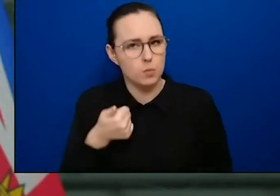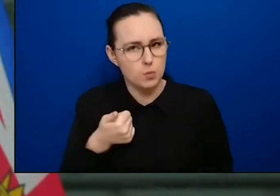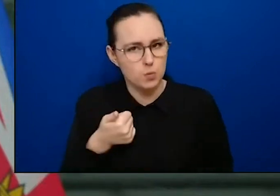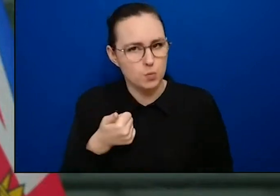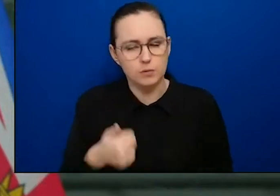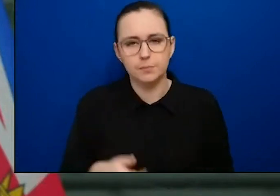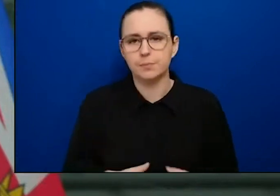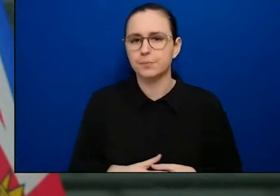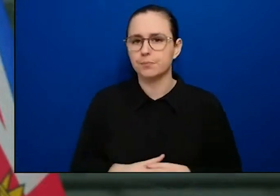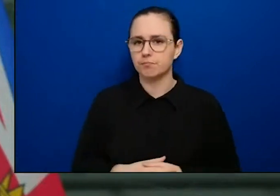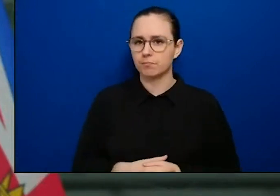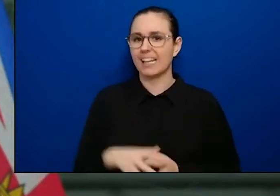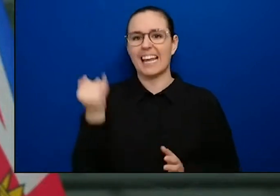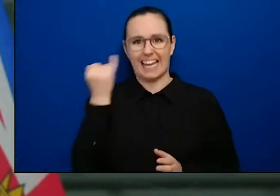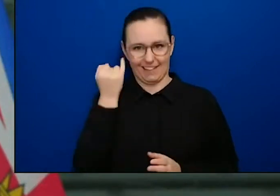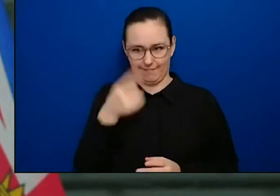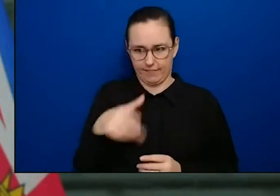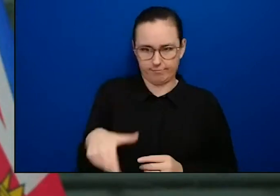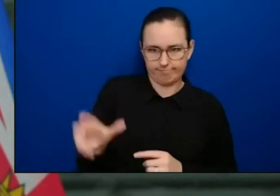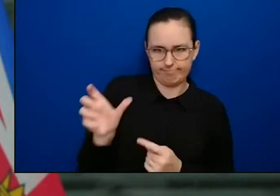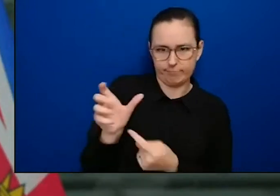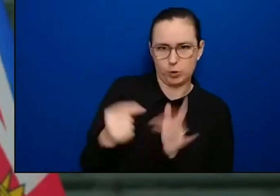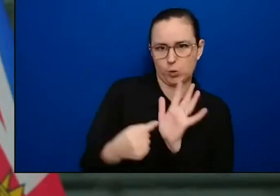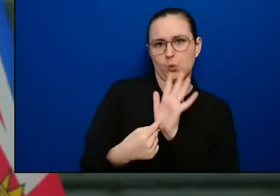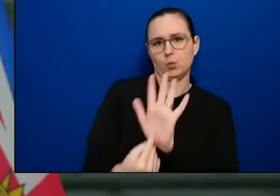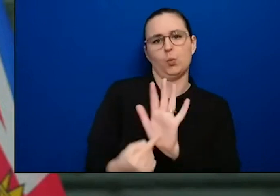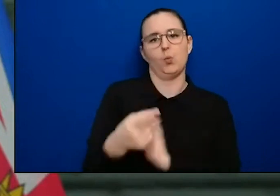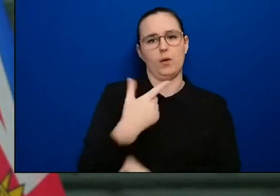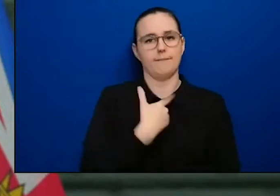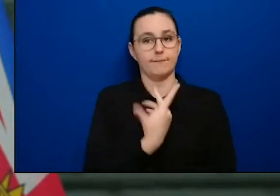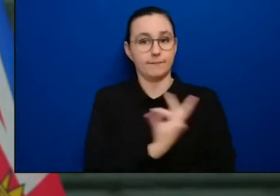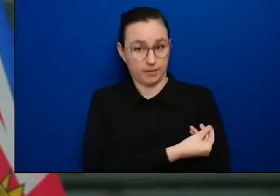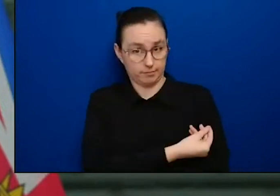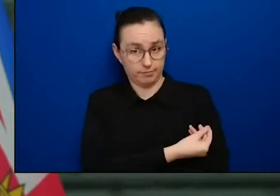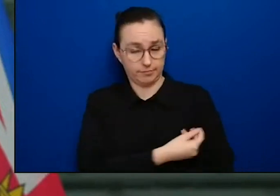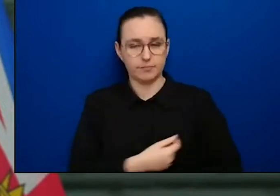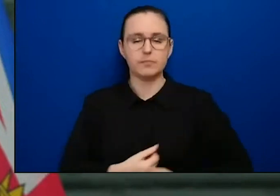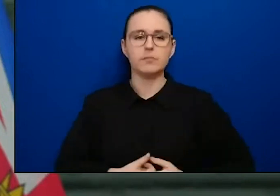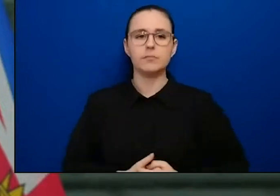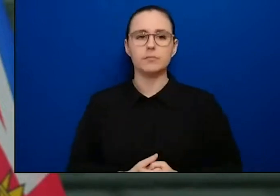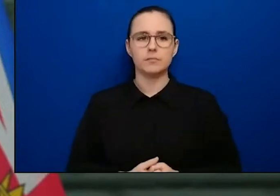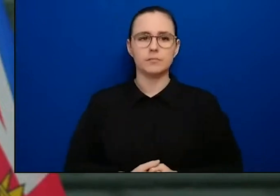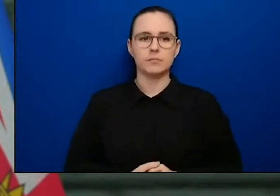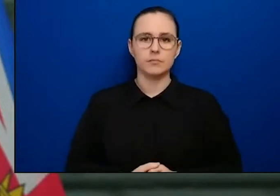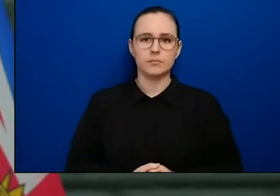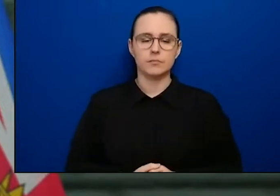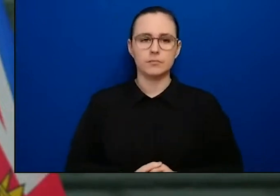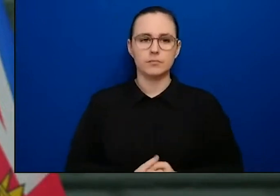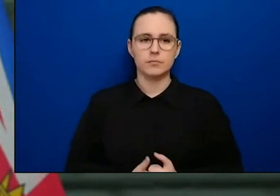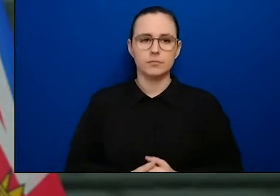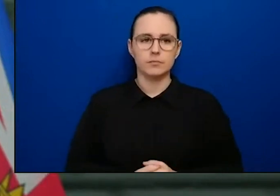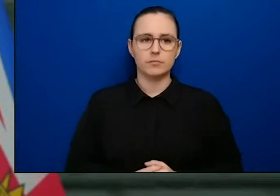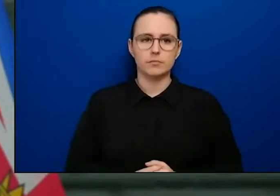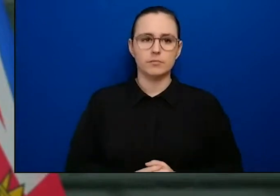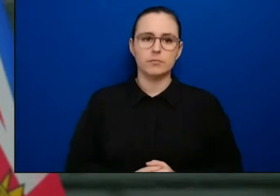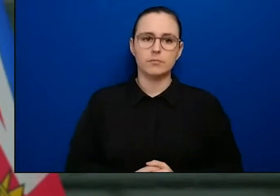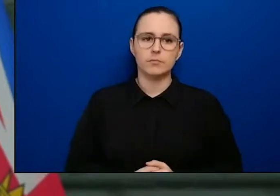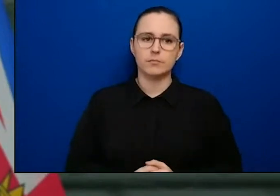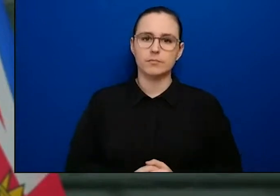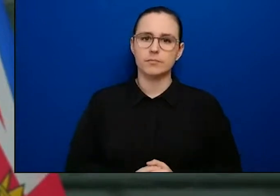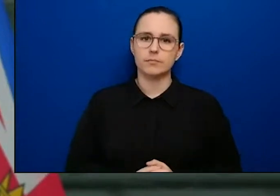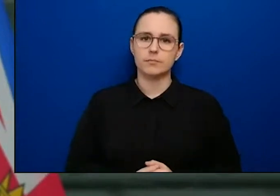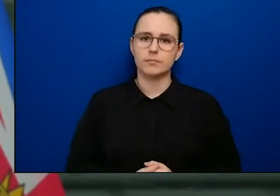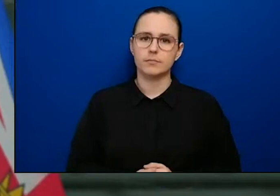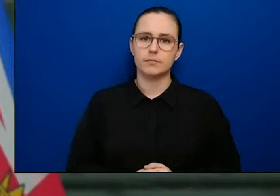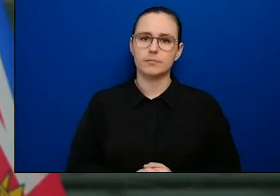the use of the BC vaccine card. In addition, the restrictions that are in place in the Fraser